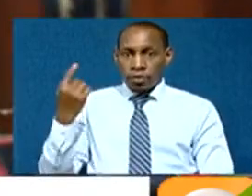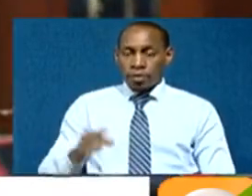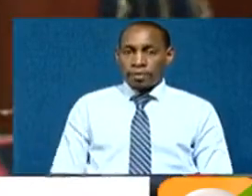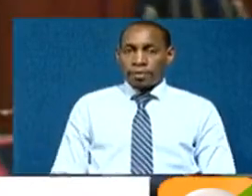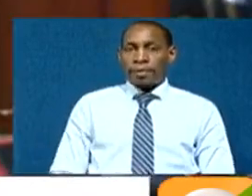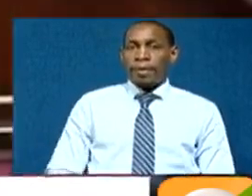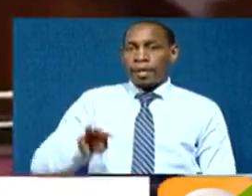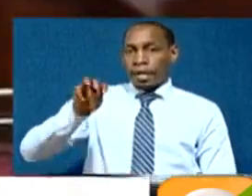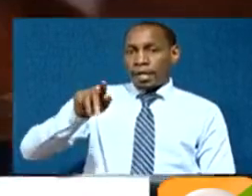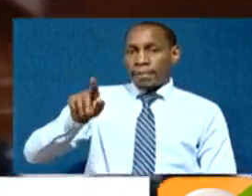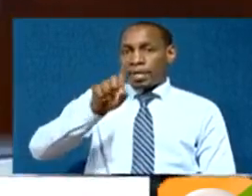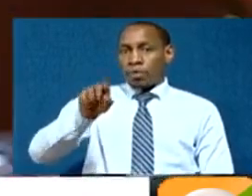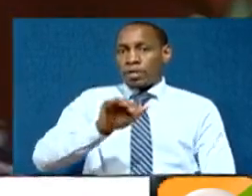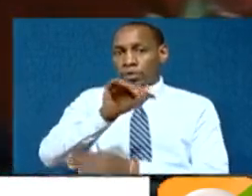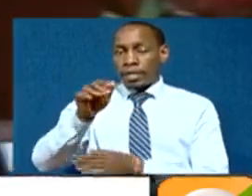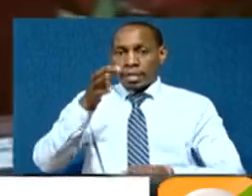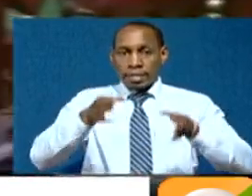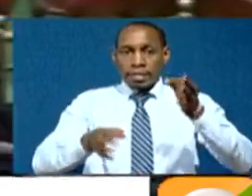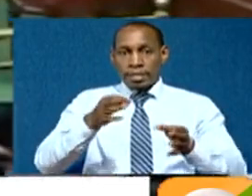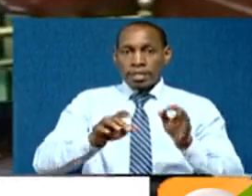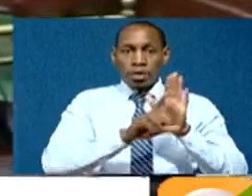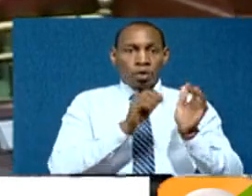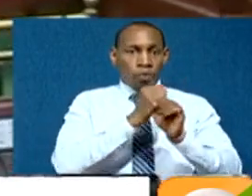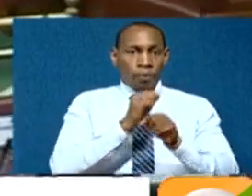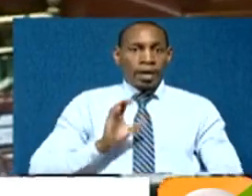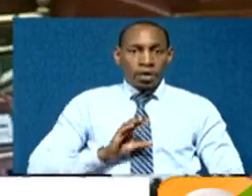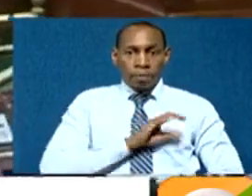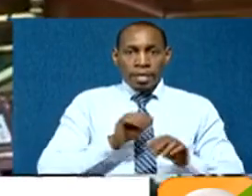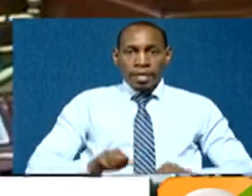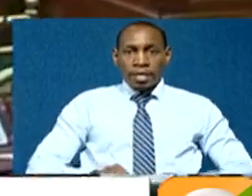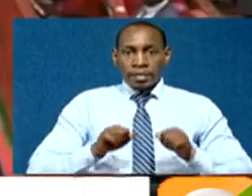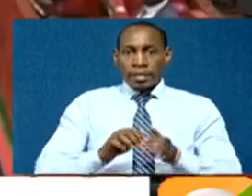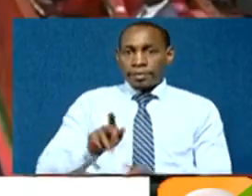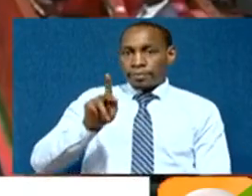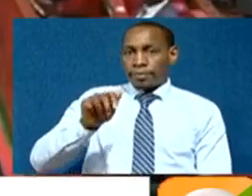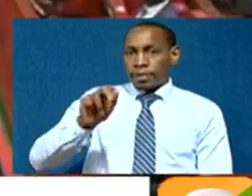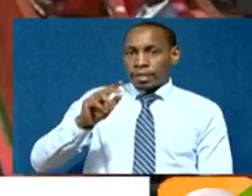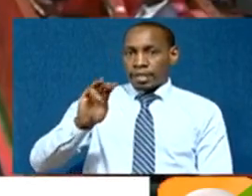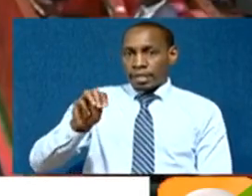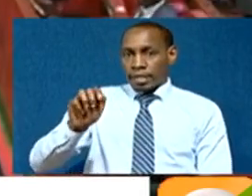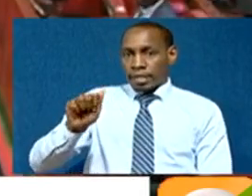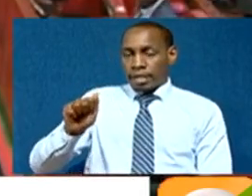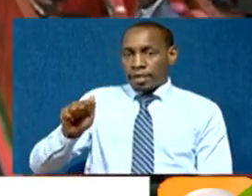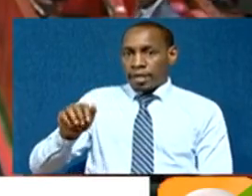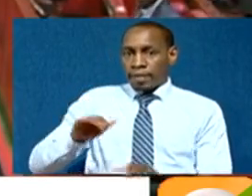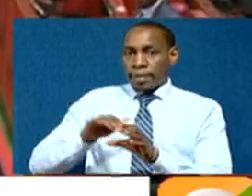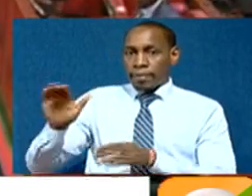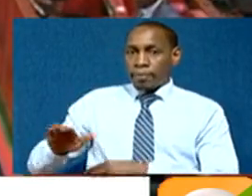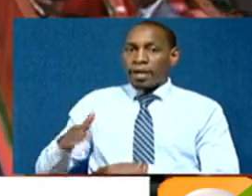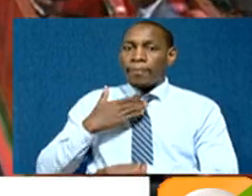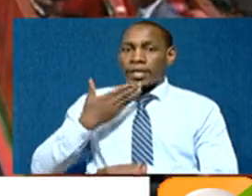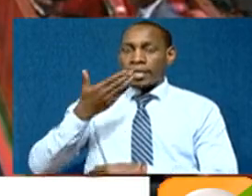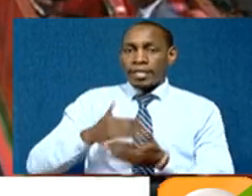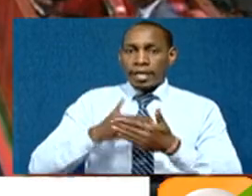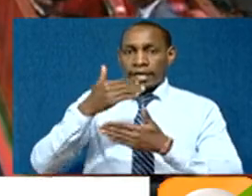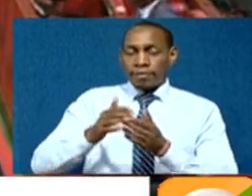MP had raised a question with the Justice and Legal Affairs Committee, whose chair, Kangema MP Muturi Kigano, sought to respond after